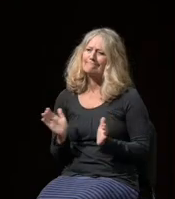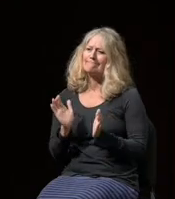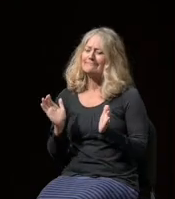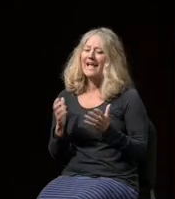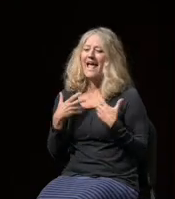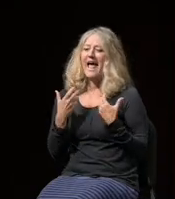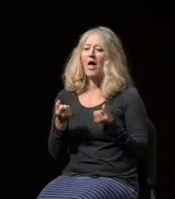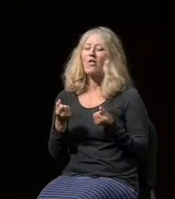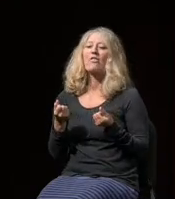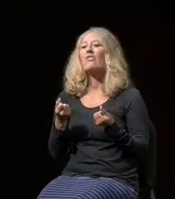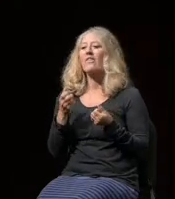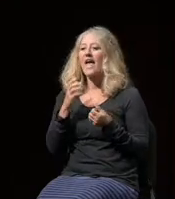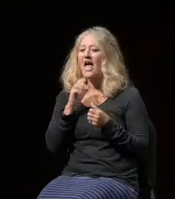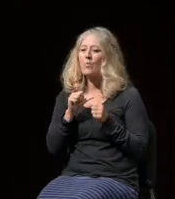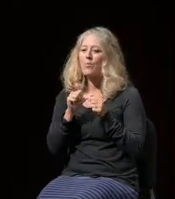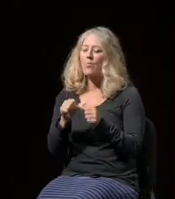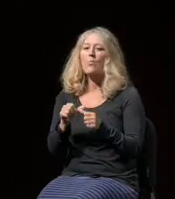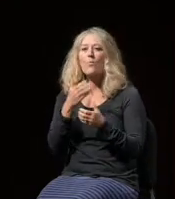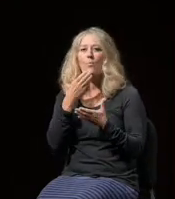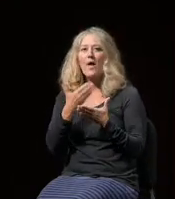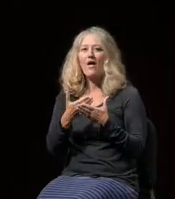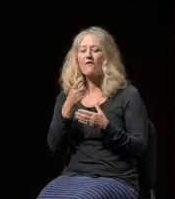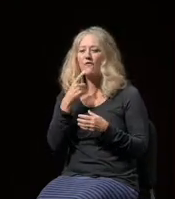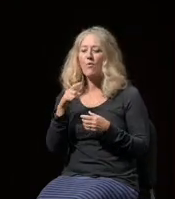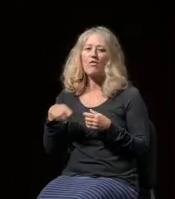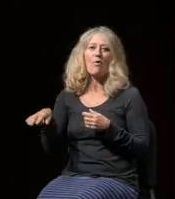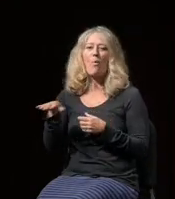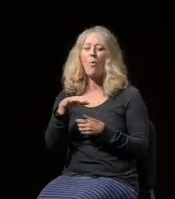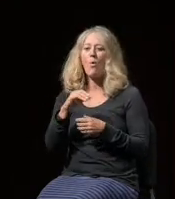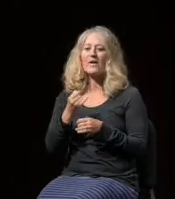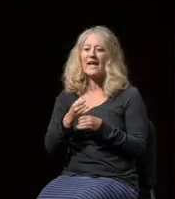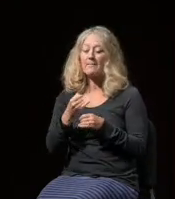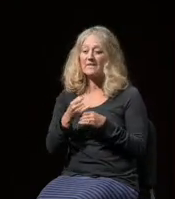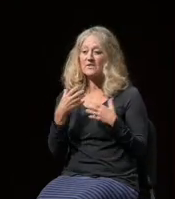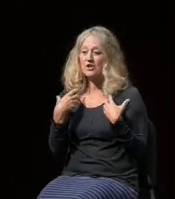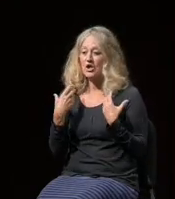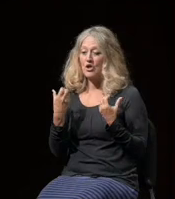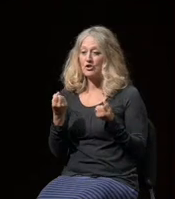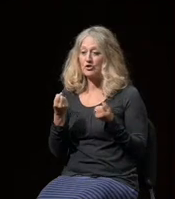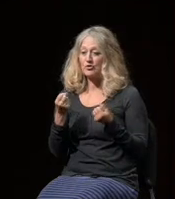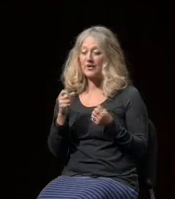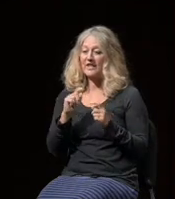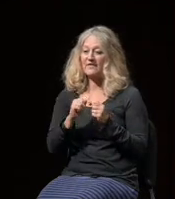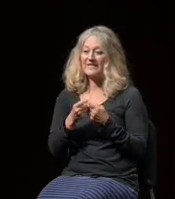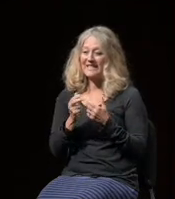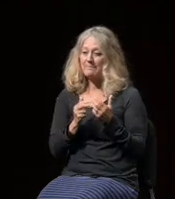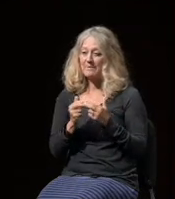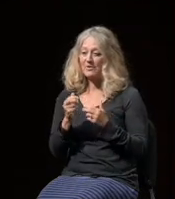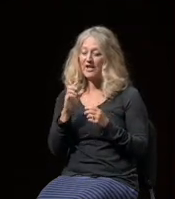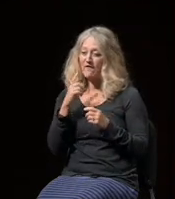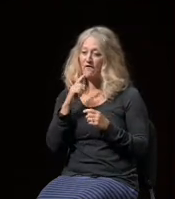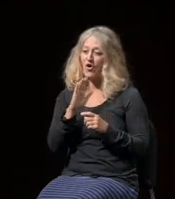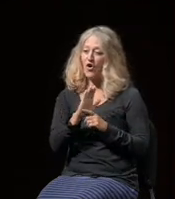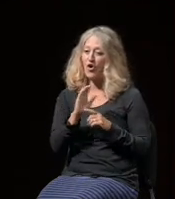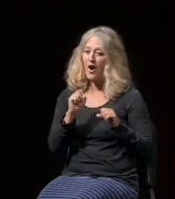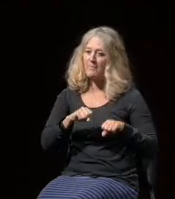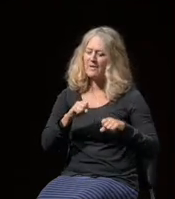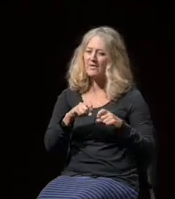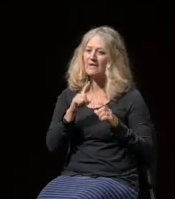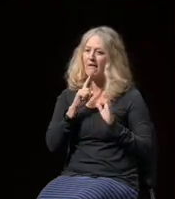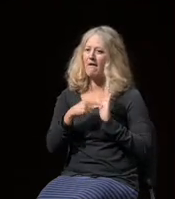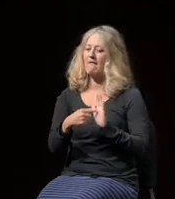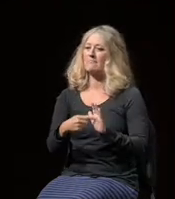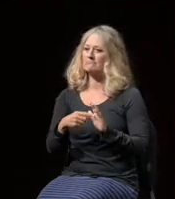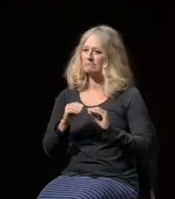of our campus community. Throughout the pandemic, the strength of Nicole's team-building abilities became even more evident.